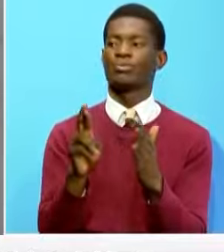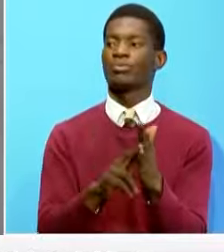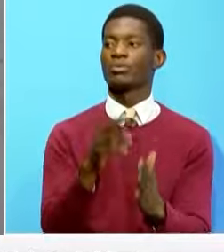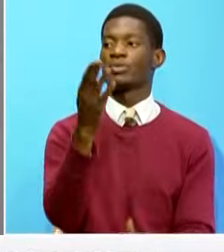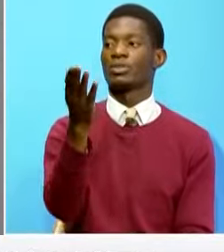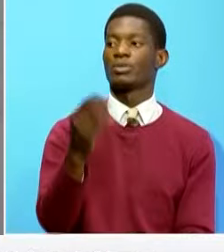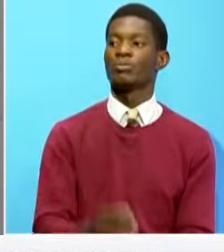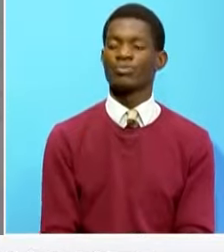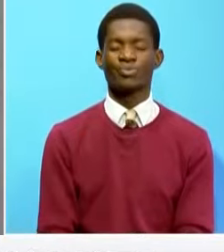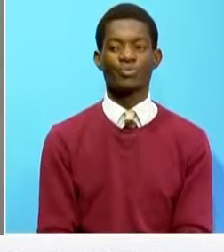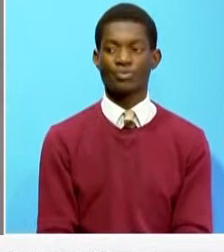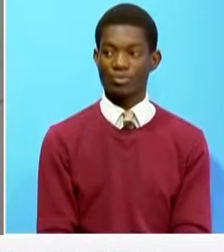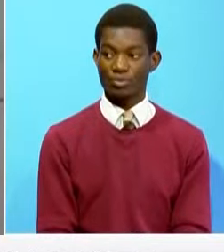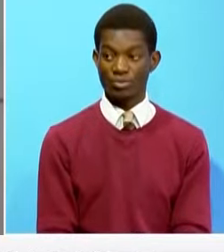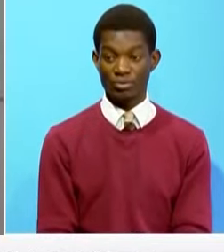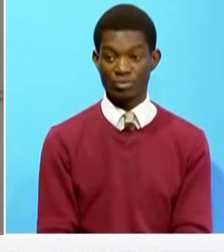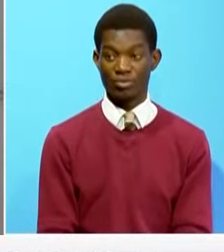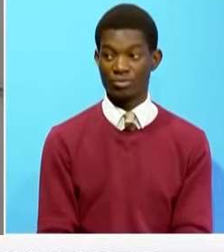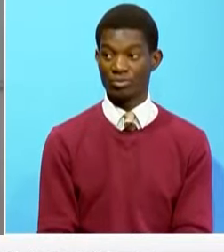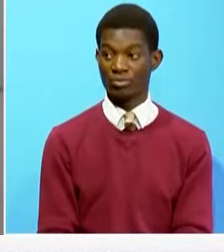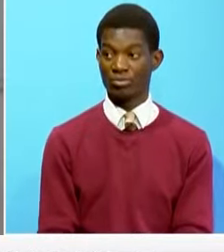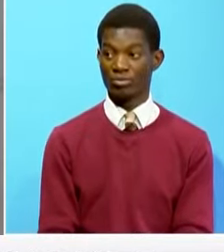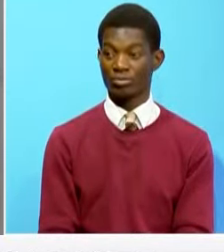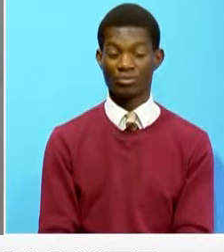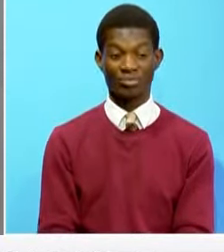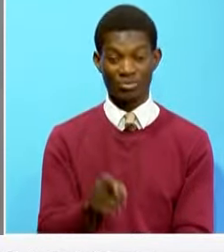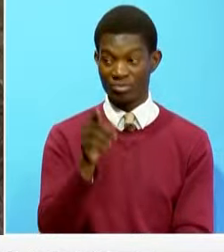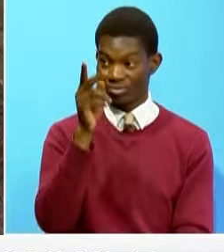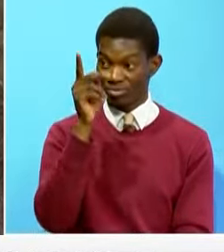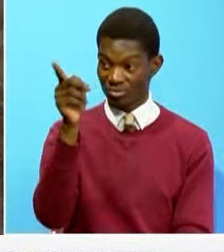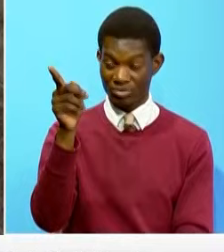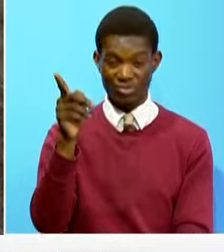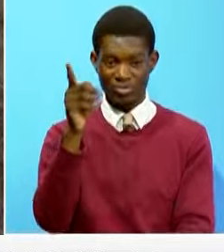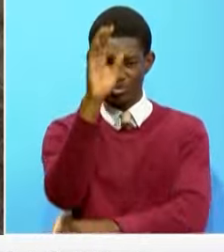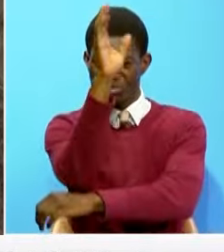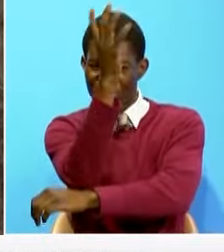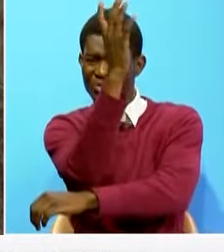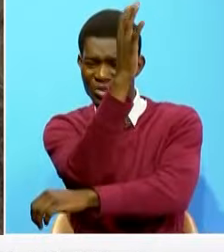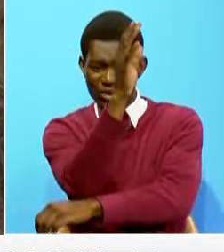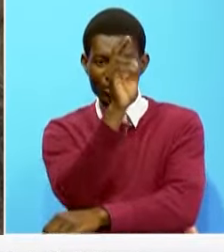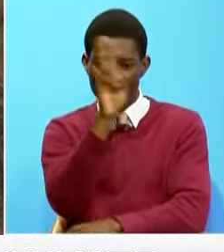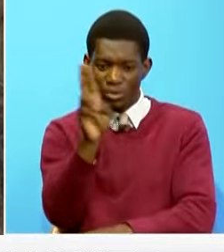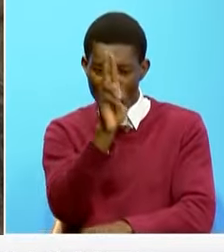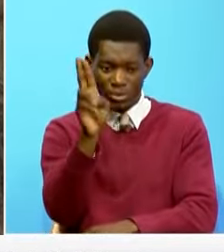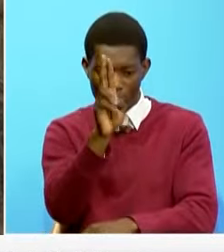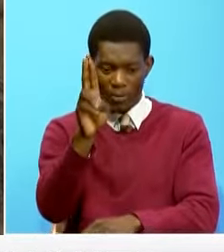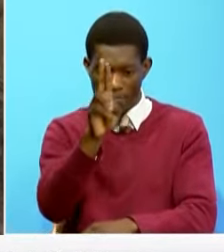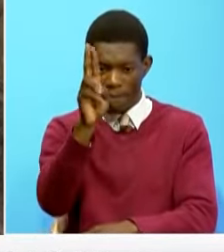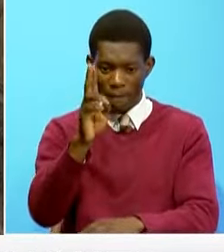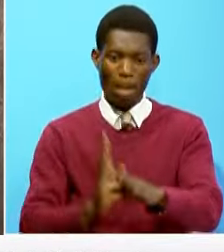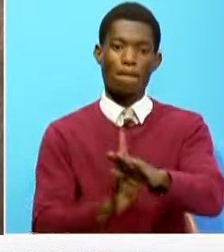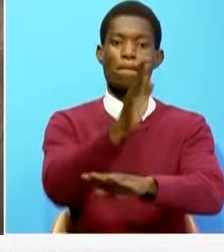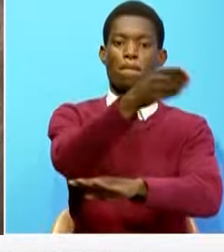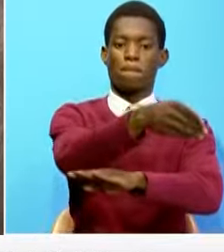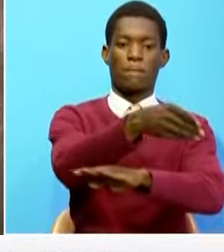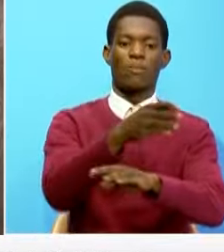For a long time, these logs are what made up a crossing point at Lukulu River in Lunte district. The poor state